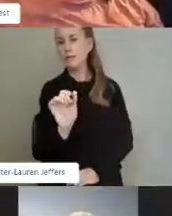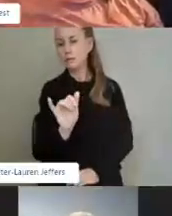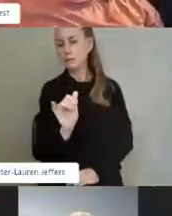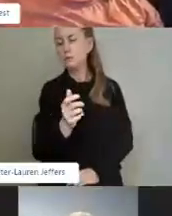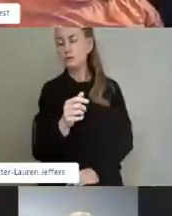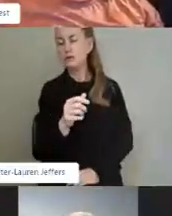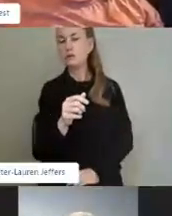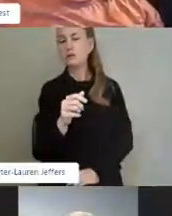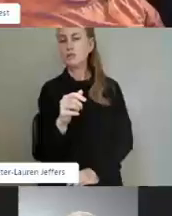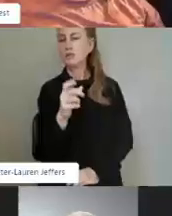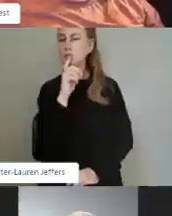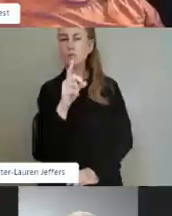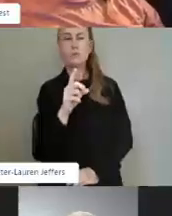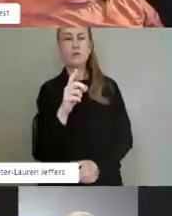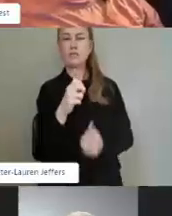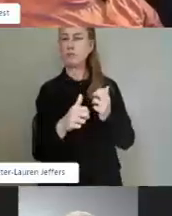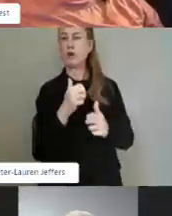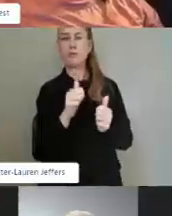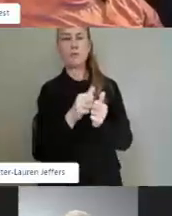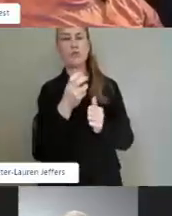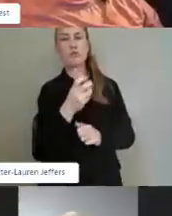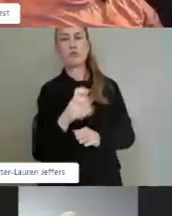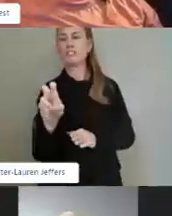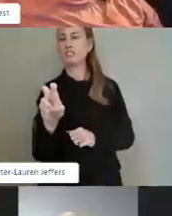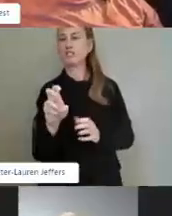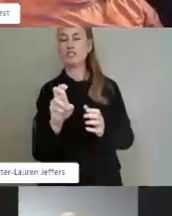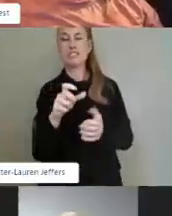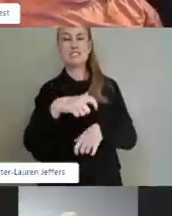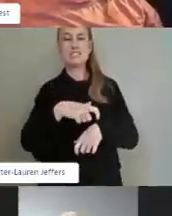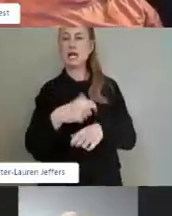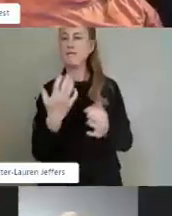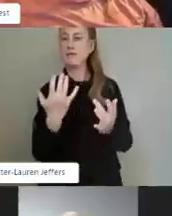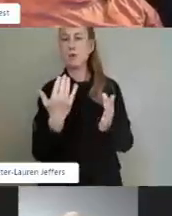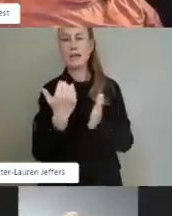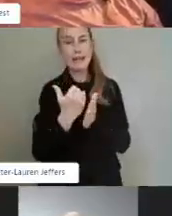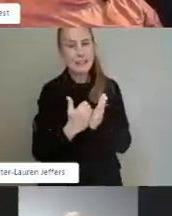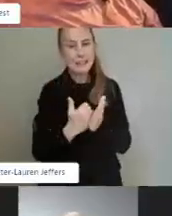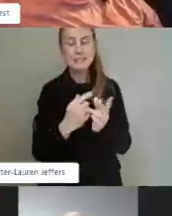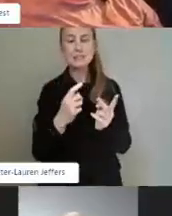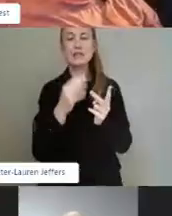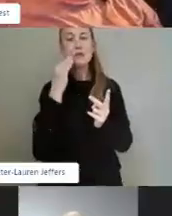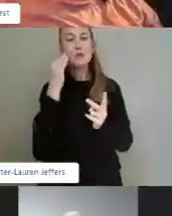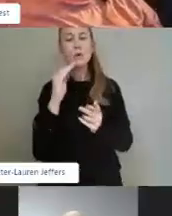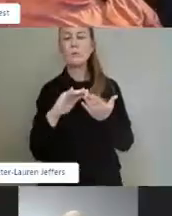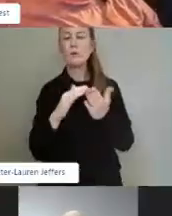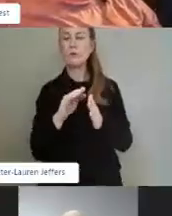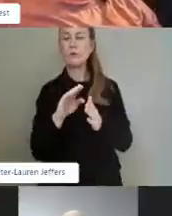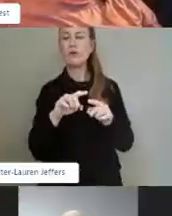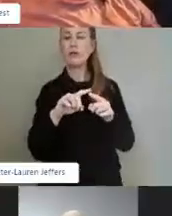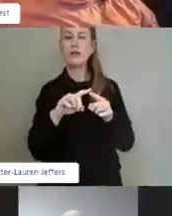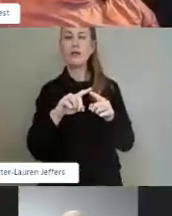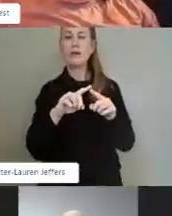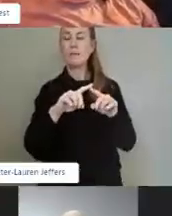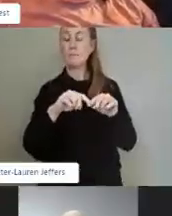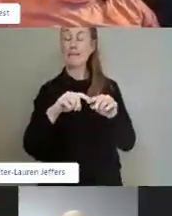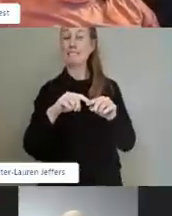The big hindrance when it comes to transitions is the amount of time on the wait list or the home community-based services waiver.